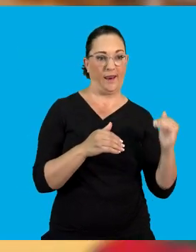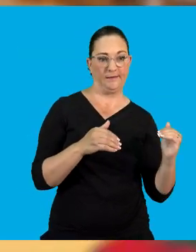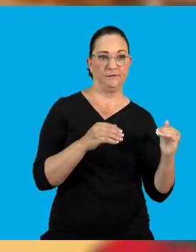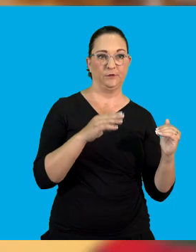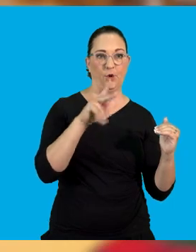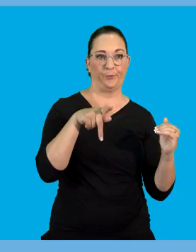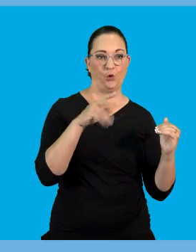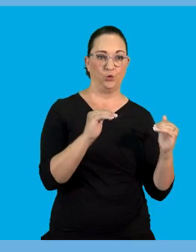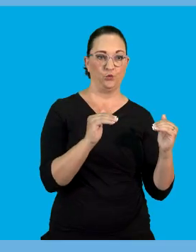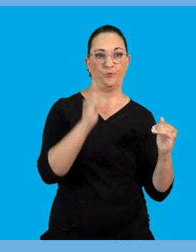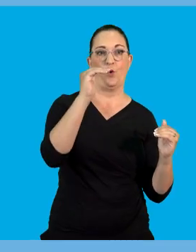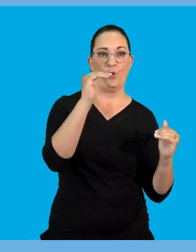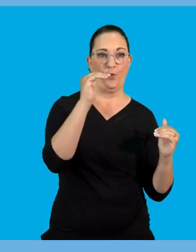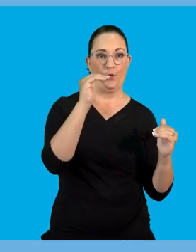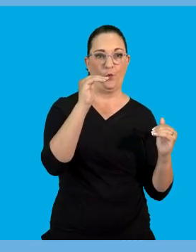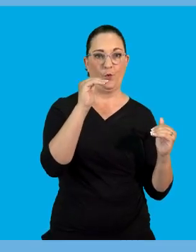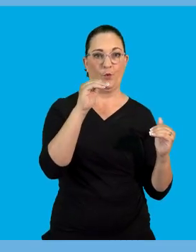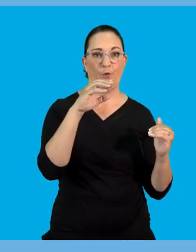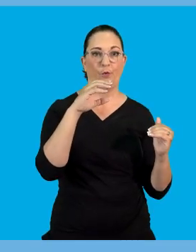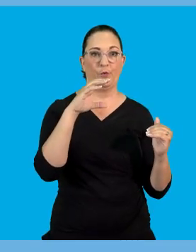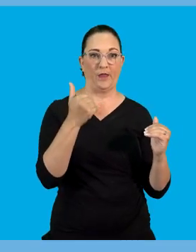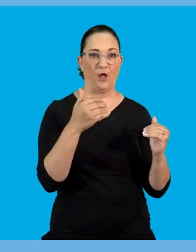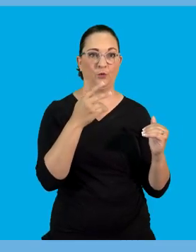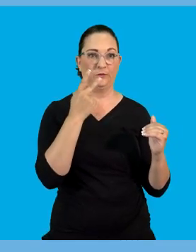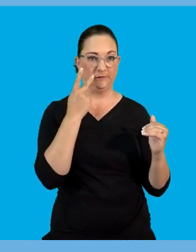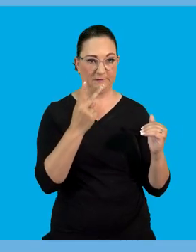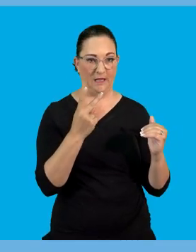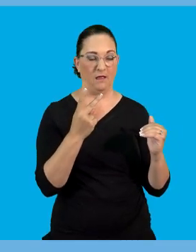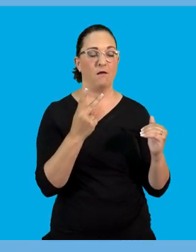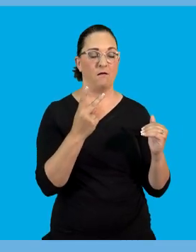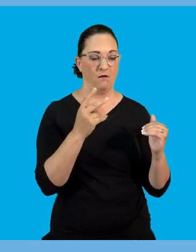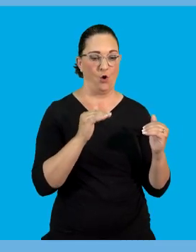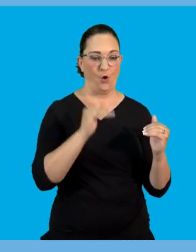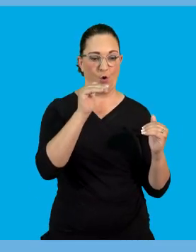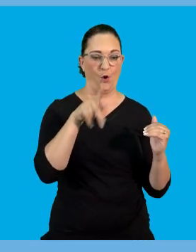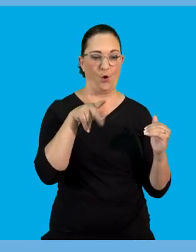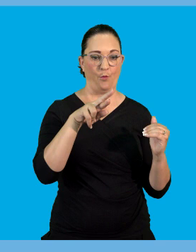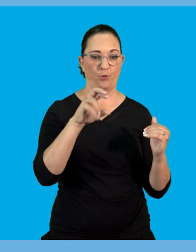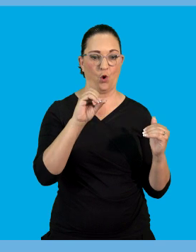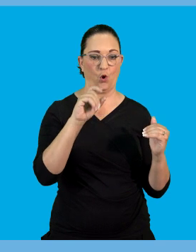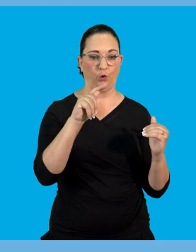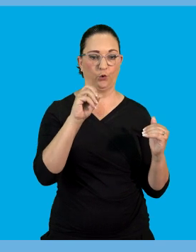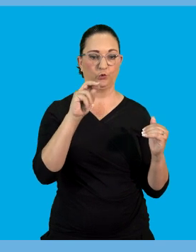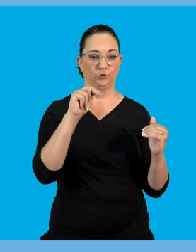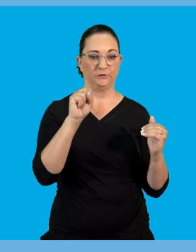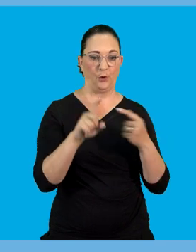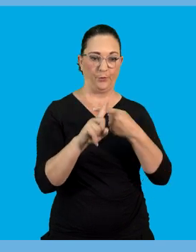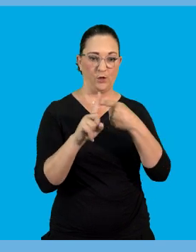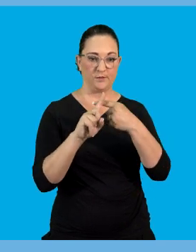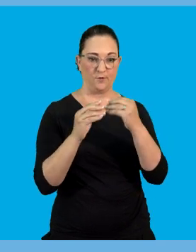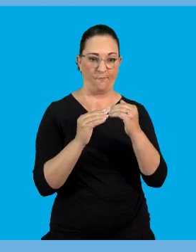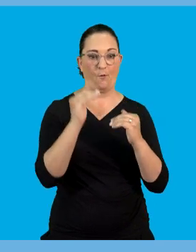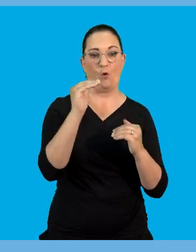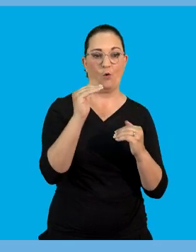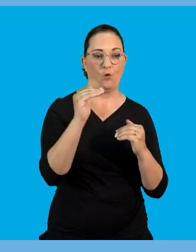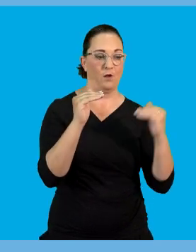protons? So if we are starting from a neutrally charged atom, and now we're saying that that particular atom loses electrons,